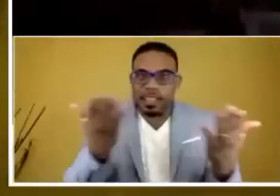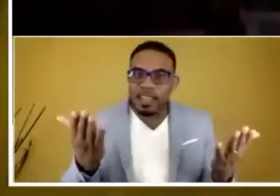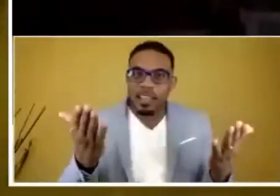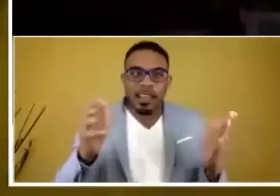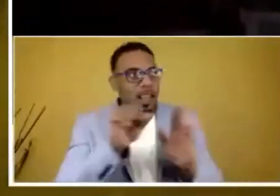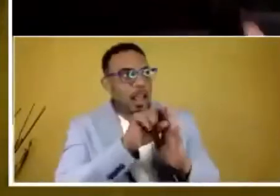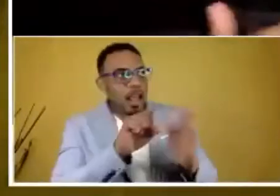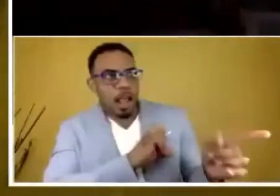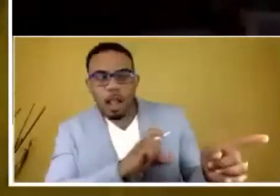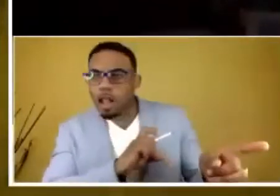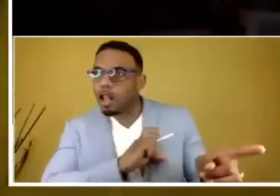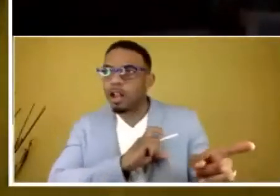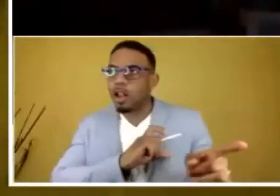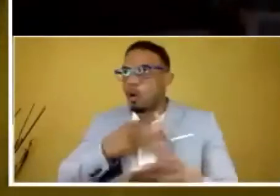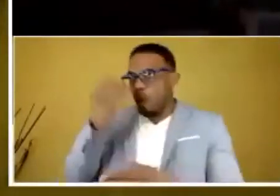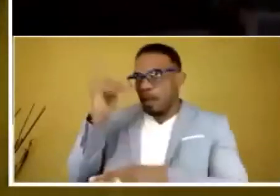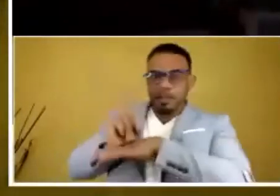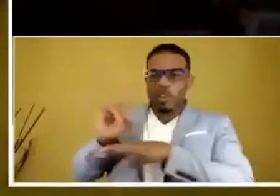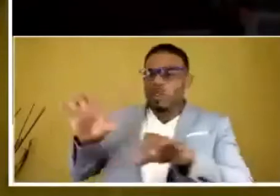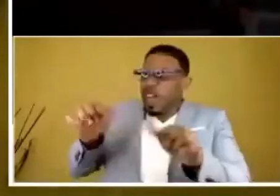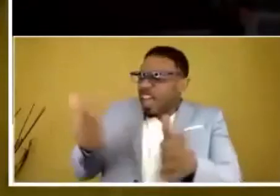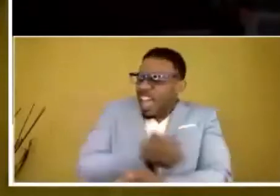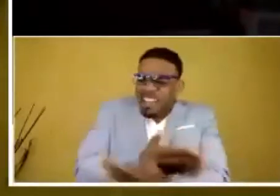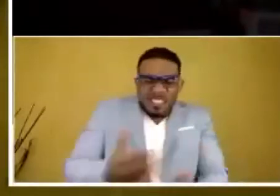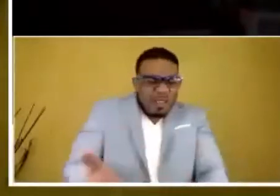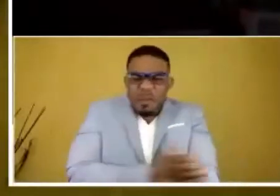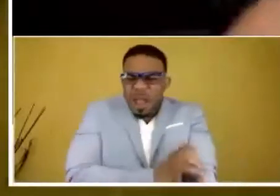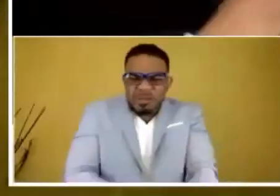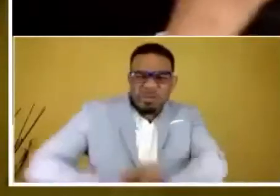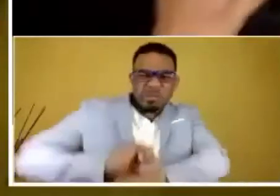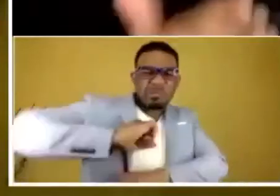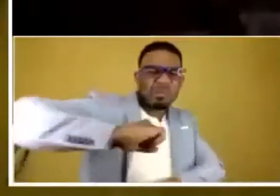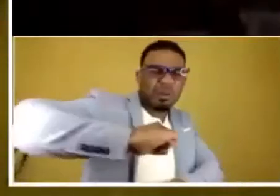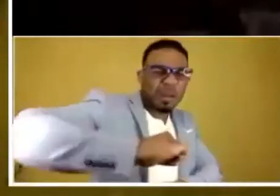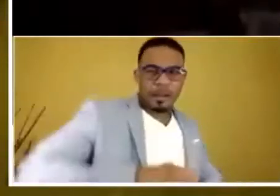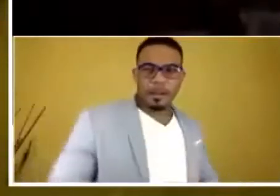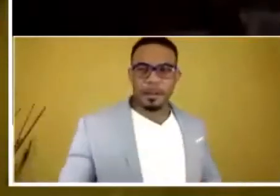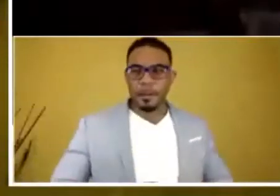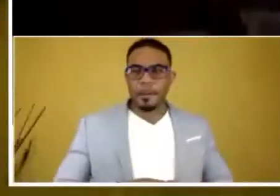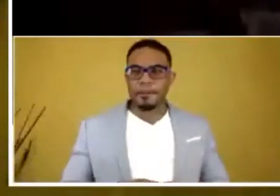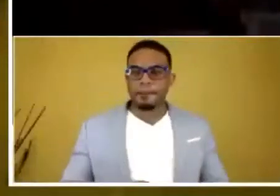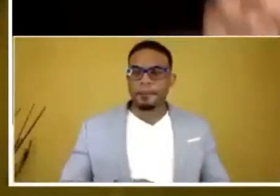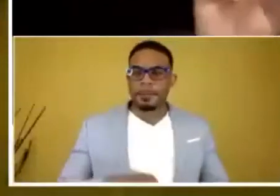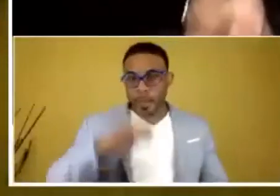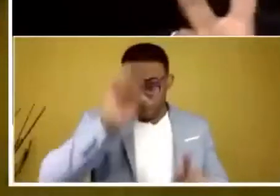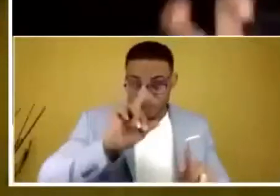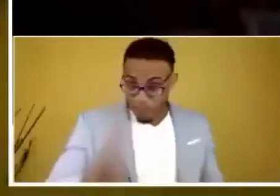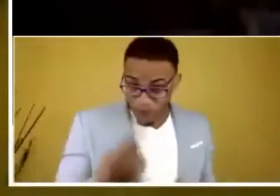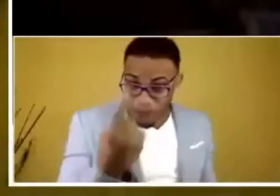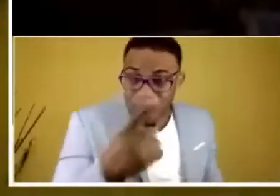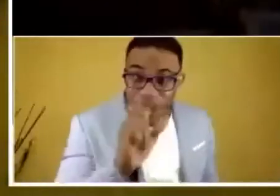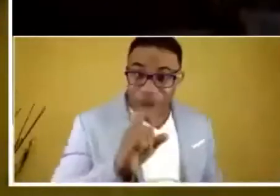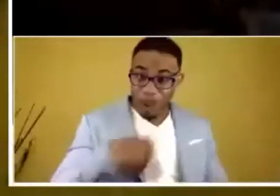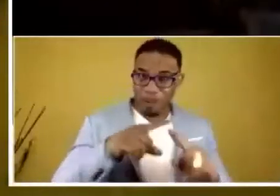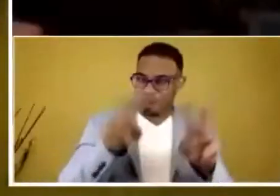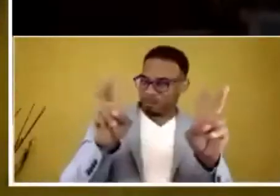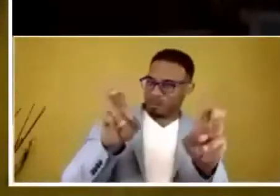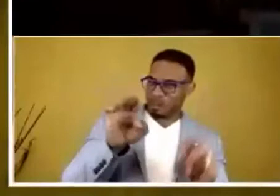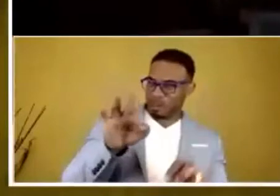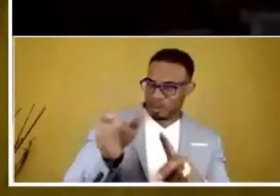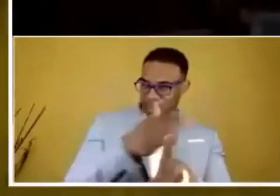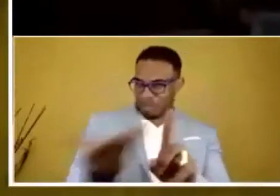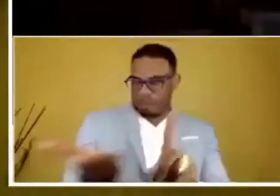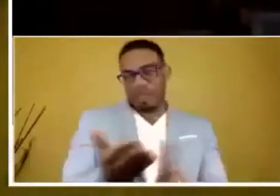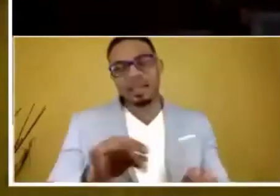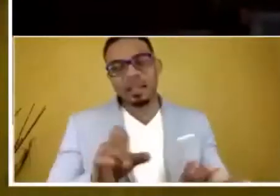and white supremacy do everything in its power to push back. That Black people should only be able to talk about the race-based stuff. Leave